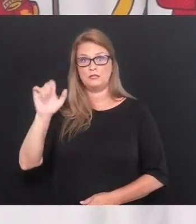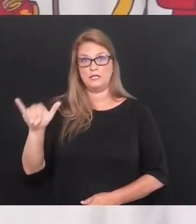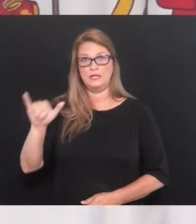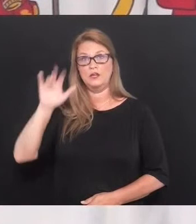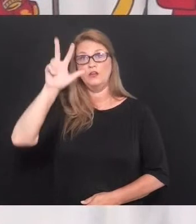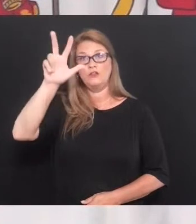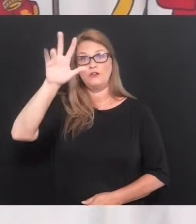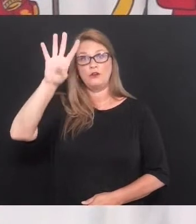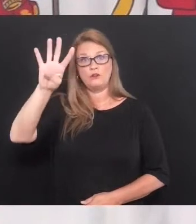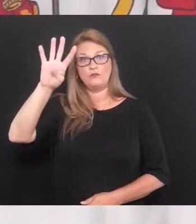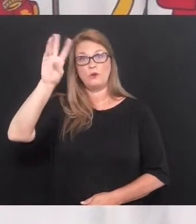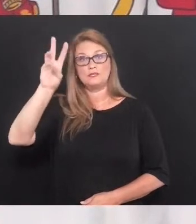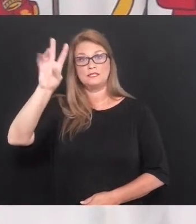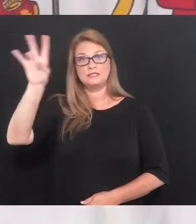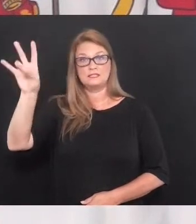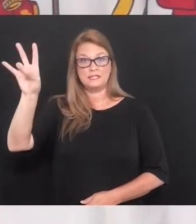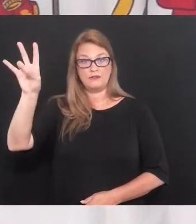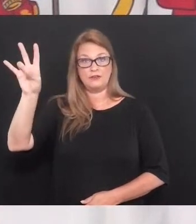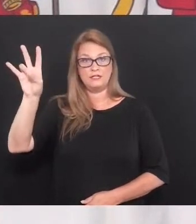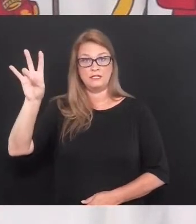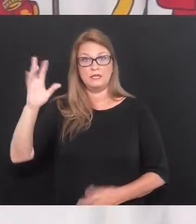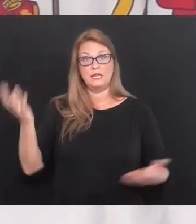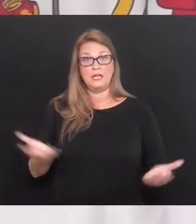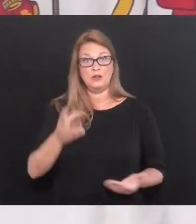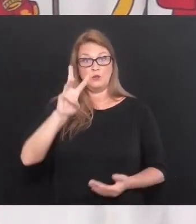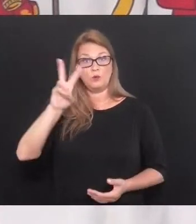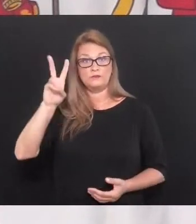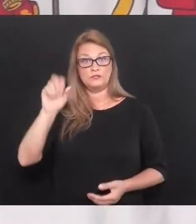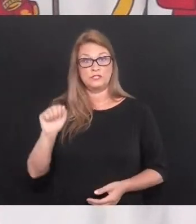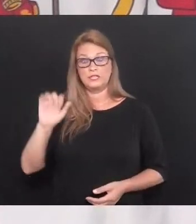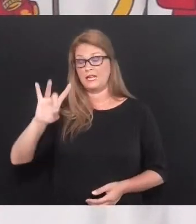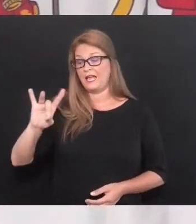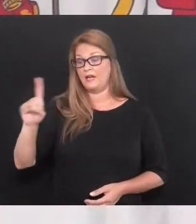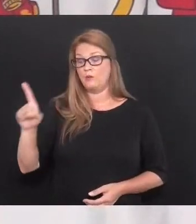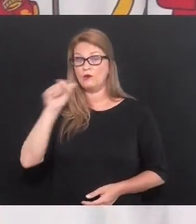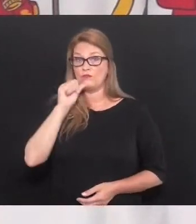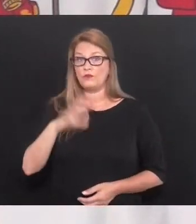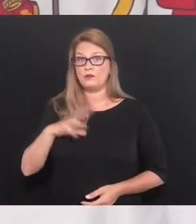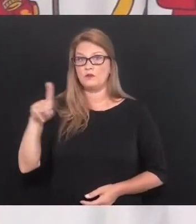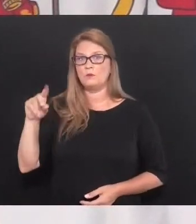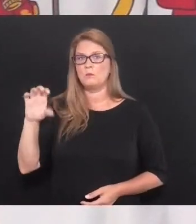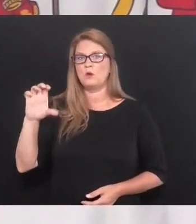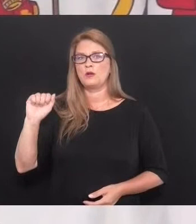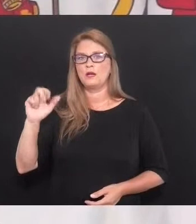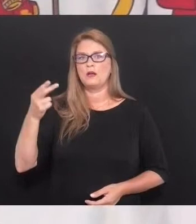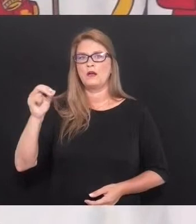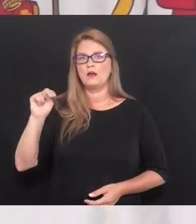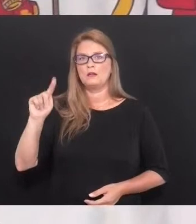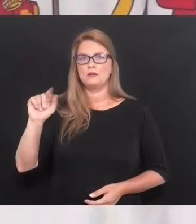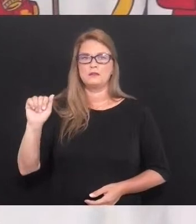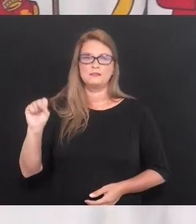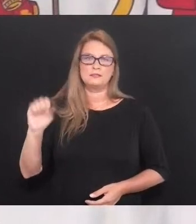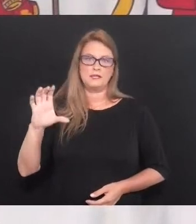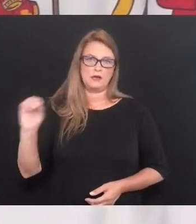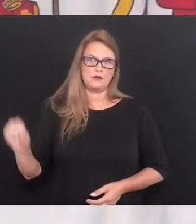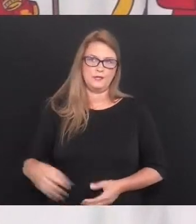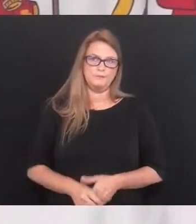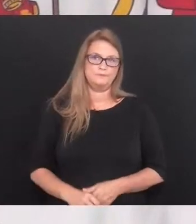the 3,467th death in West Virginia is an 81-year-old female from Pocahontas County.